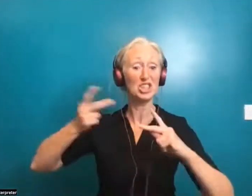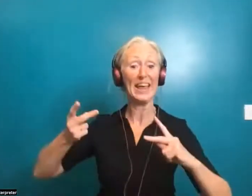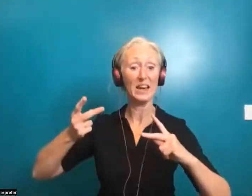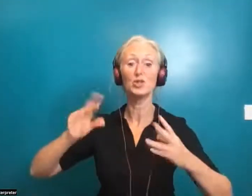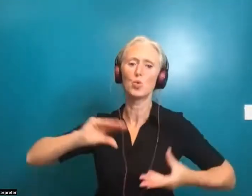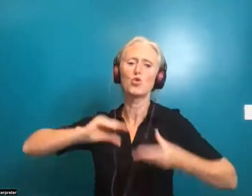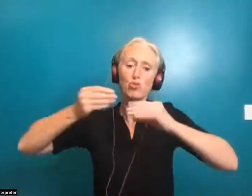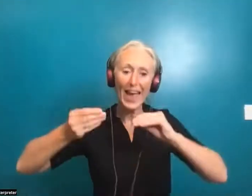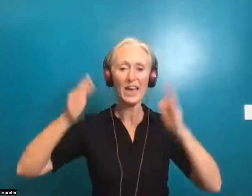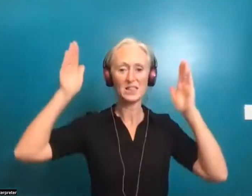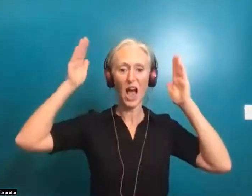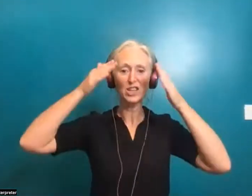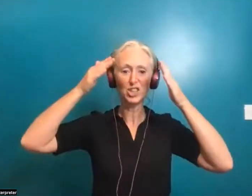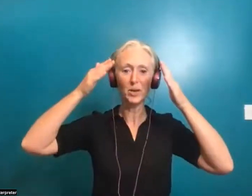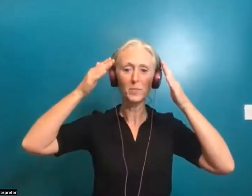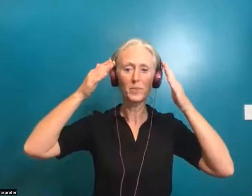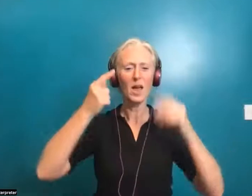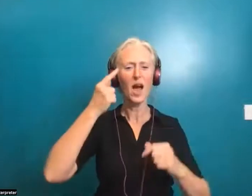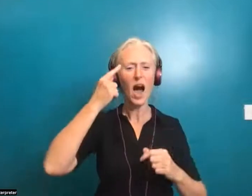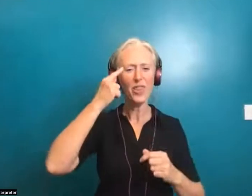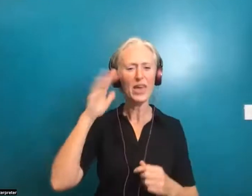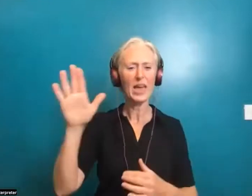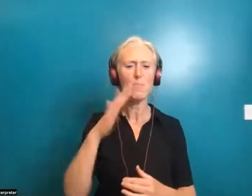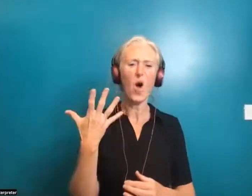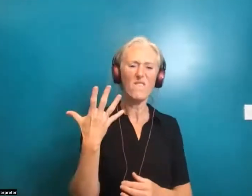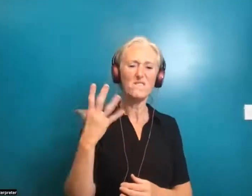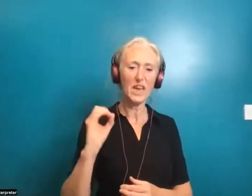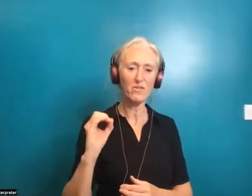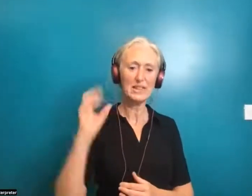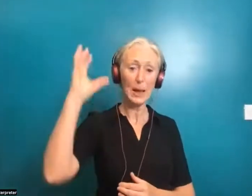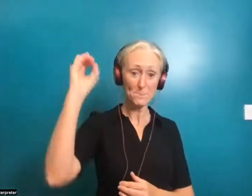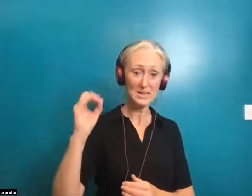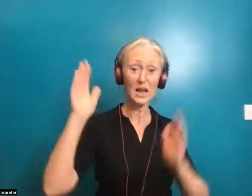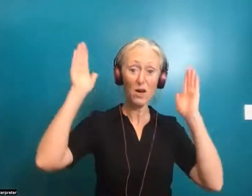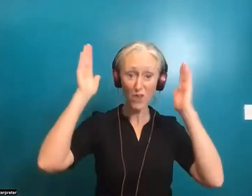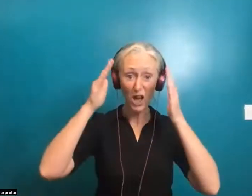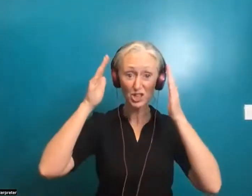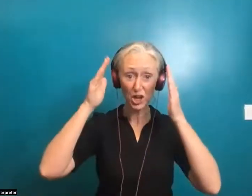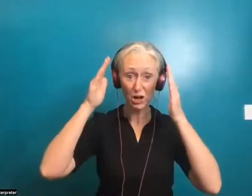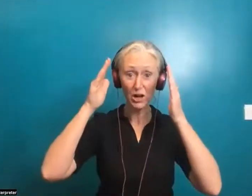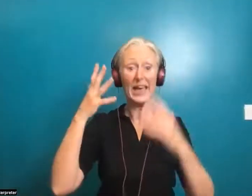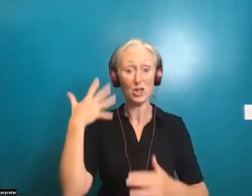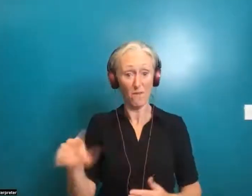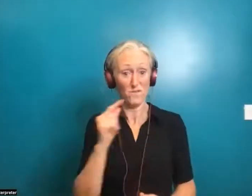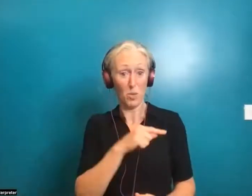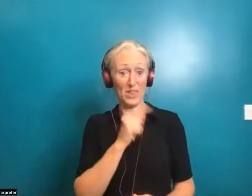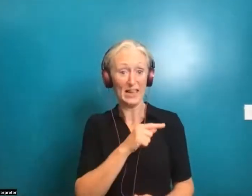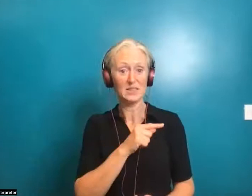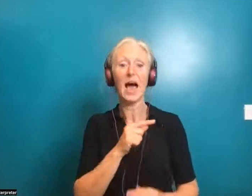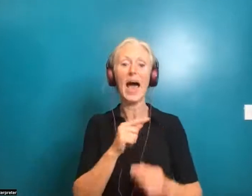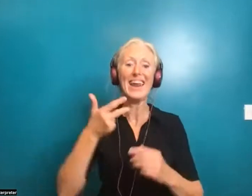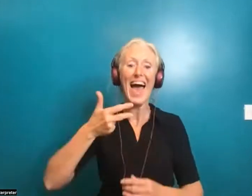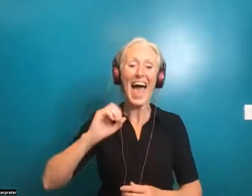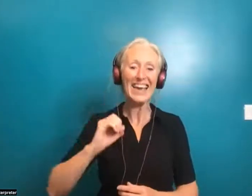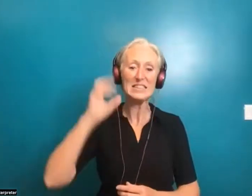It's, as I said, I think it causes up to 50% of Usher's overall, and it contributes to over 80% of type